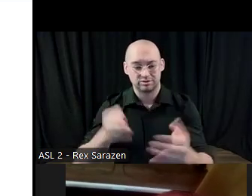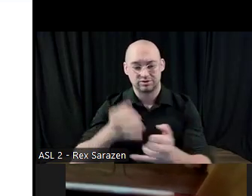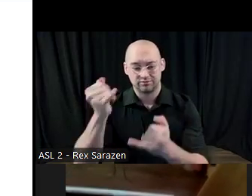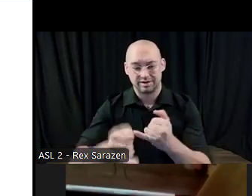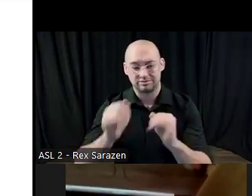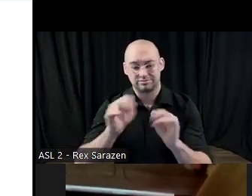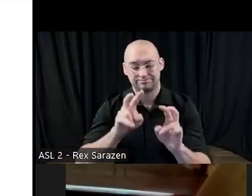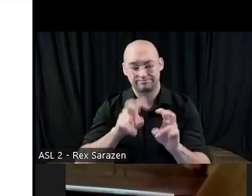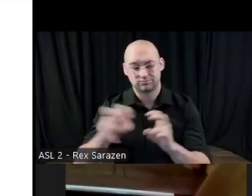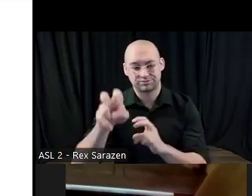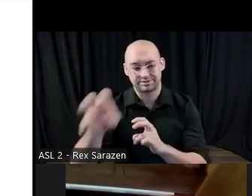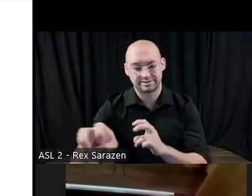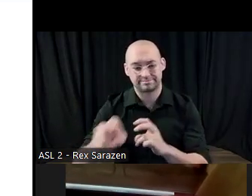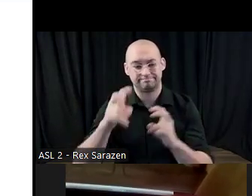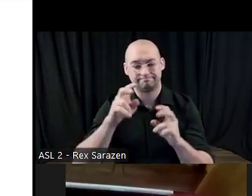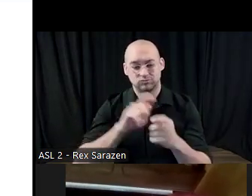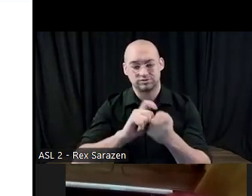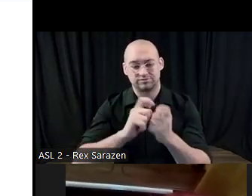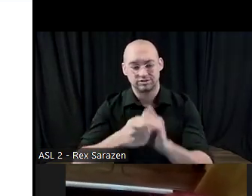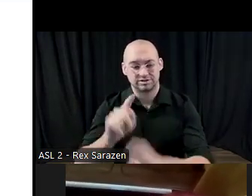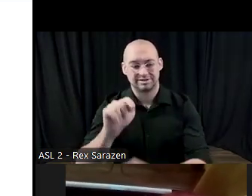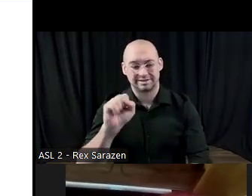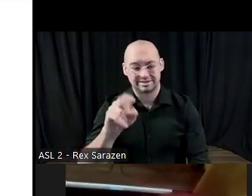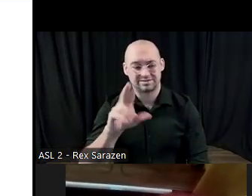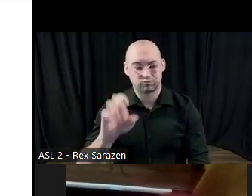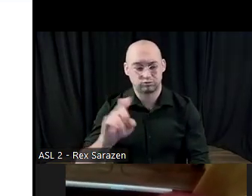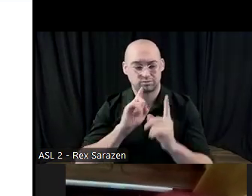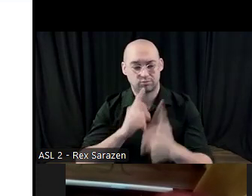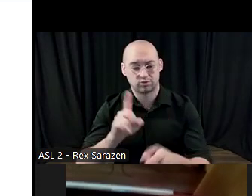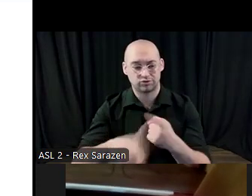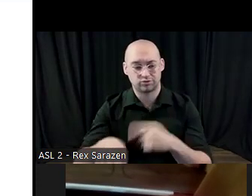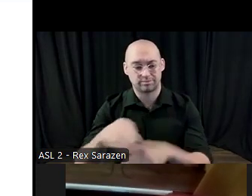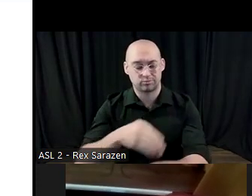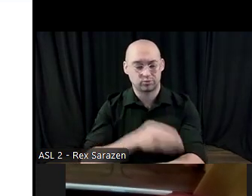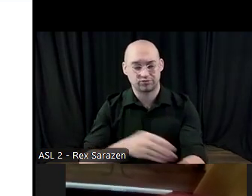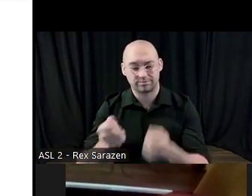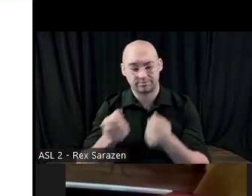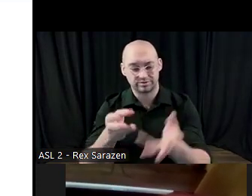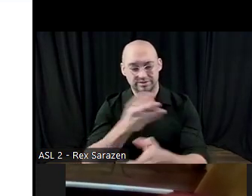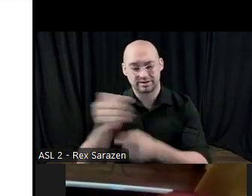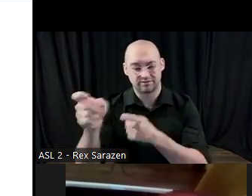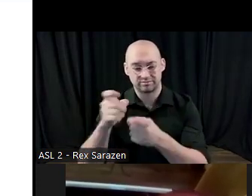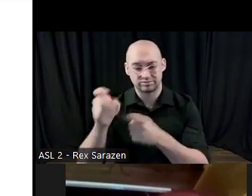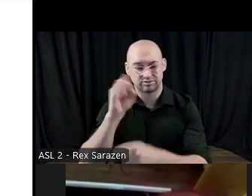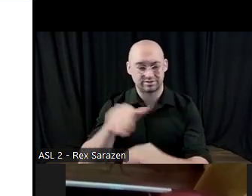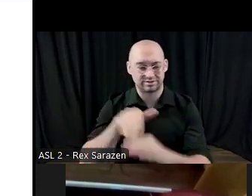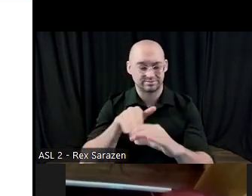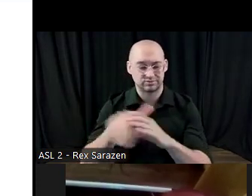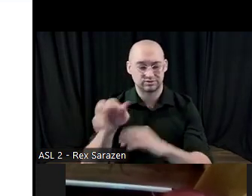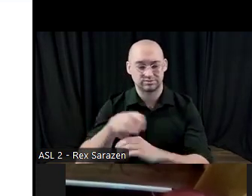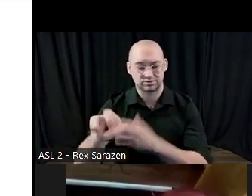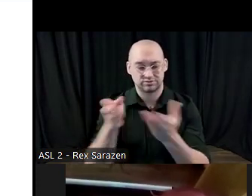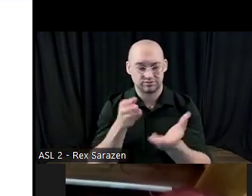Transit Transformation Task Force report to improve the provision and governance of accessible